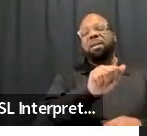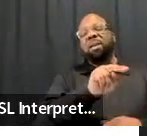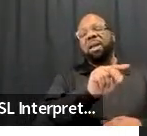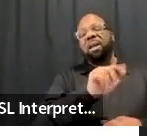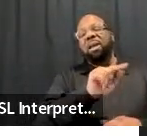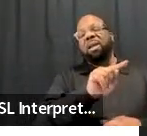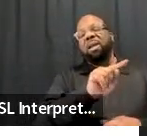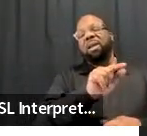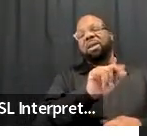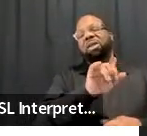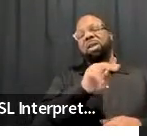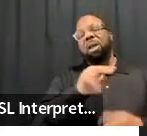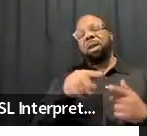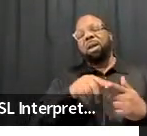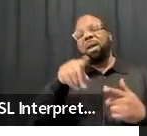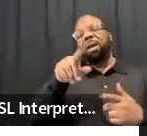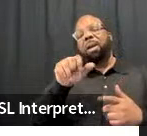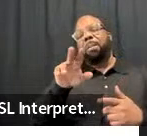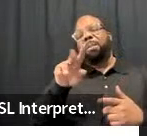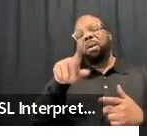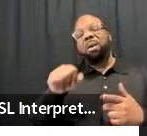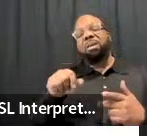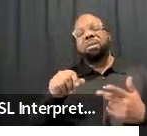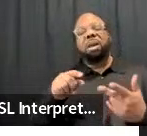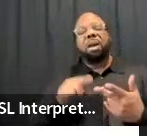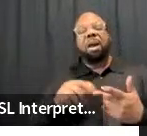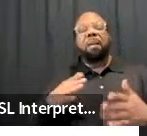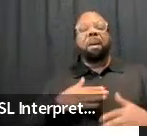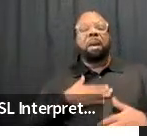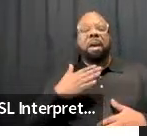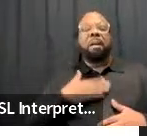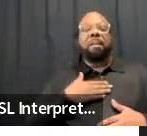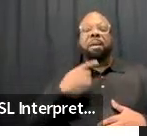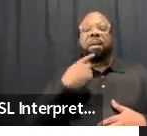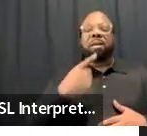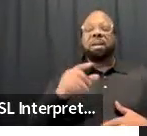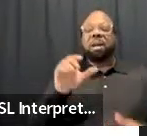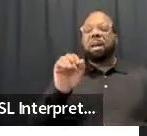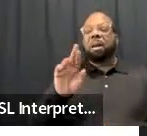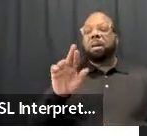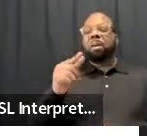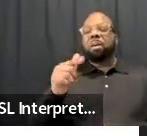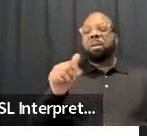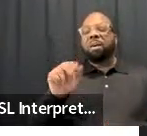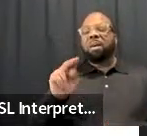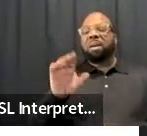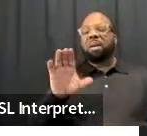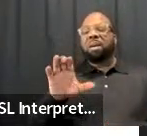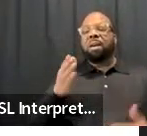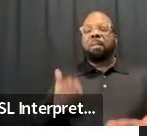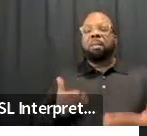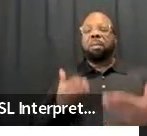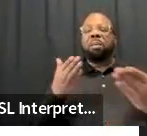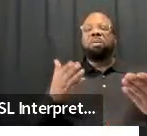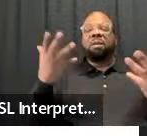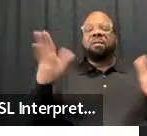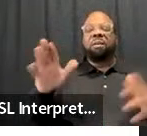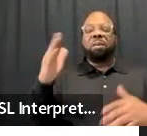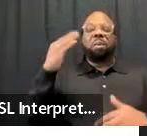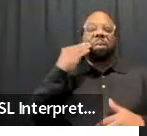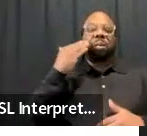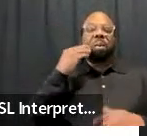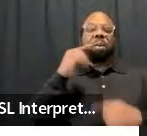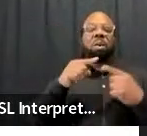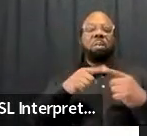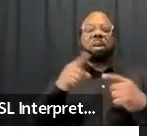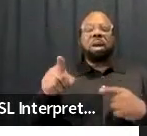with MOCEJ on a very regular basis. So I'm happy to say that organics proposal is something that they're aware of. And then when it comes to